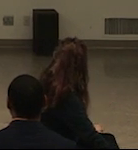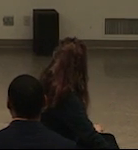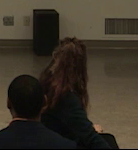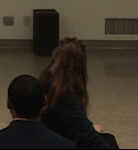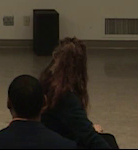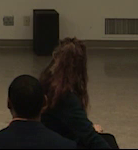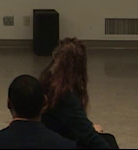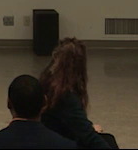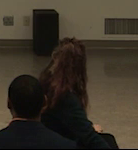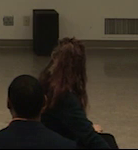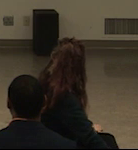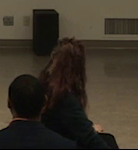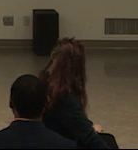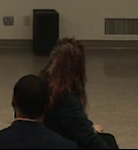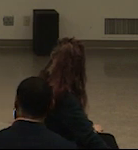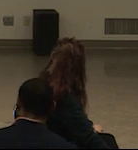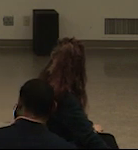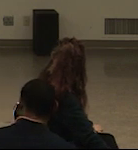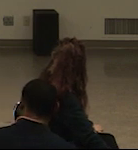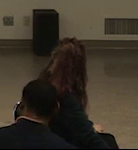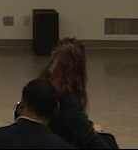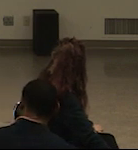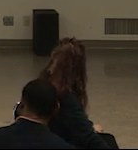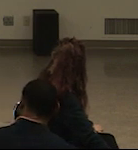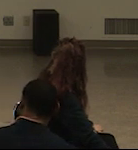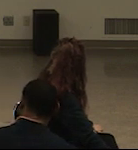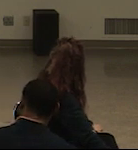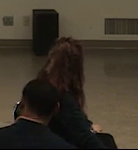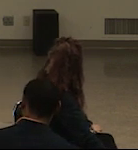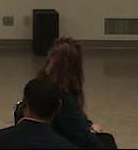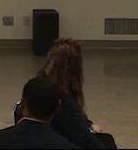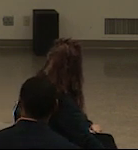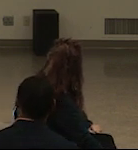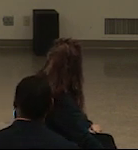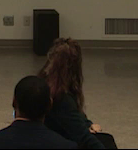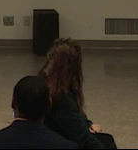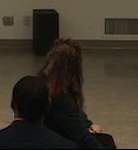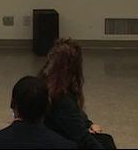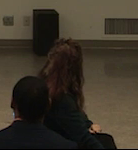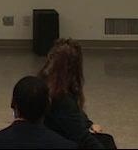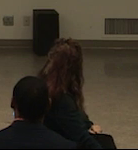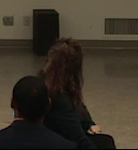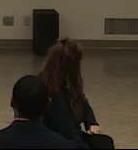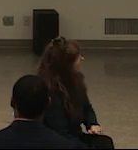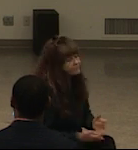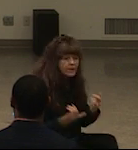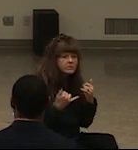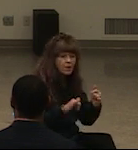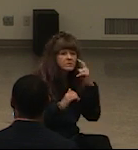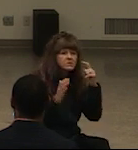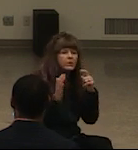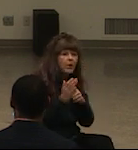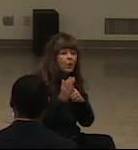Individualism, I think we see that in the manifestations both on the whiteness and white supremacy, right? That in whiteness, where I hold my